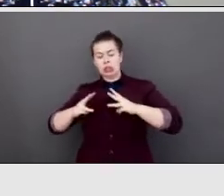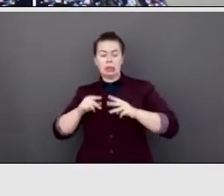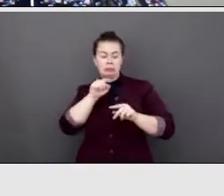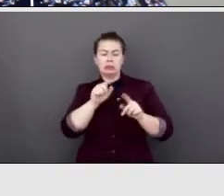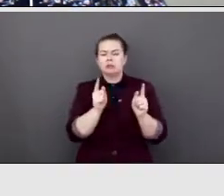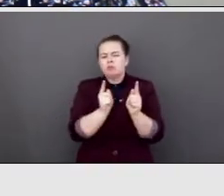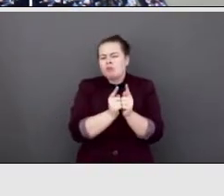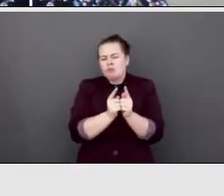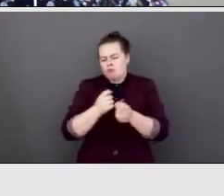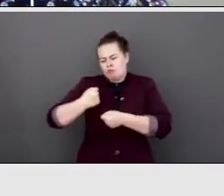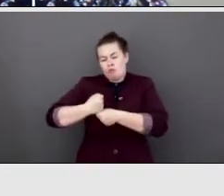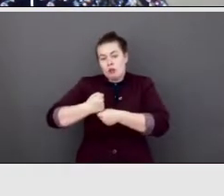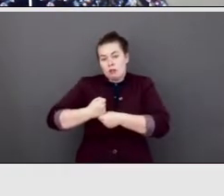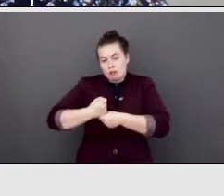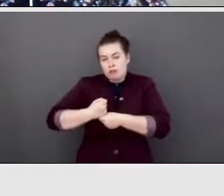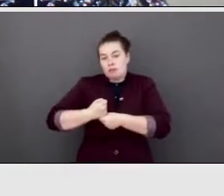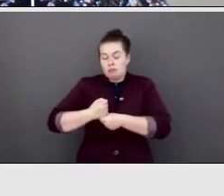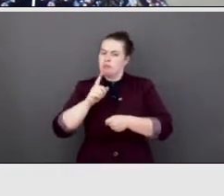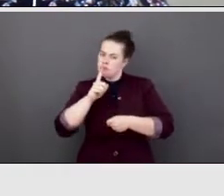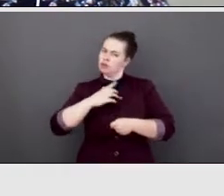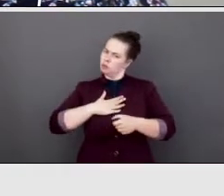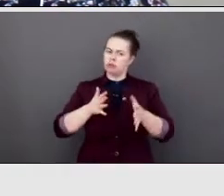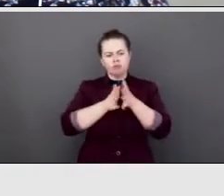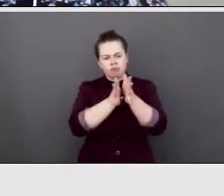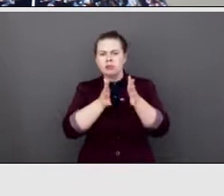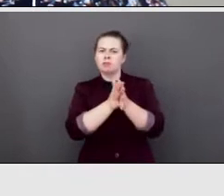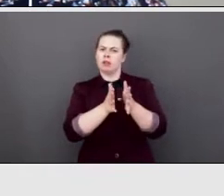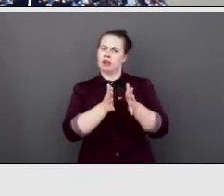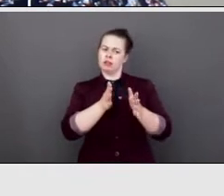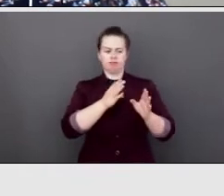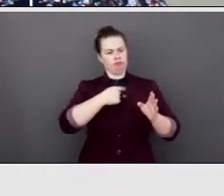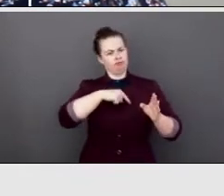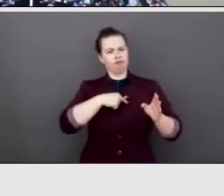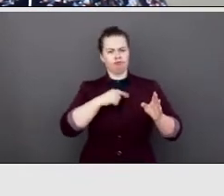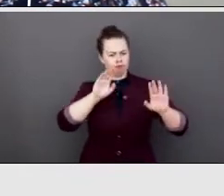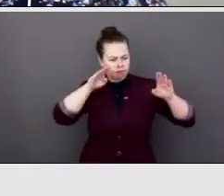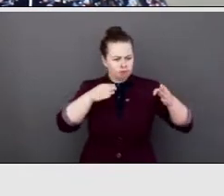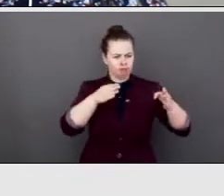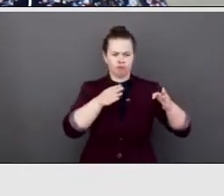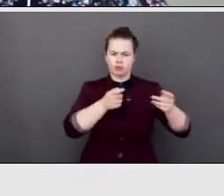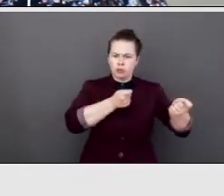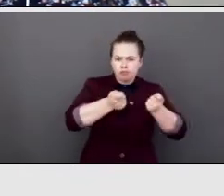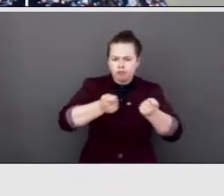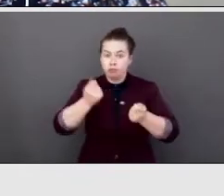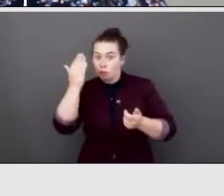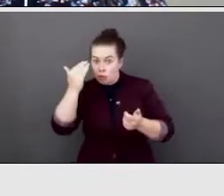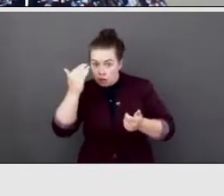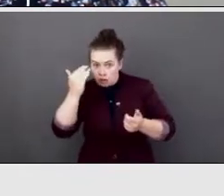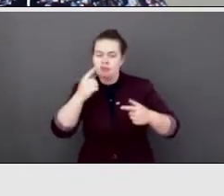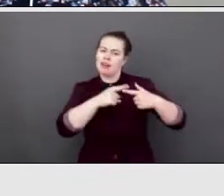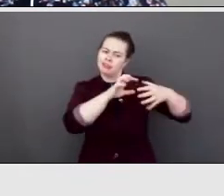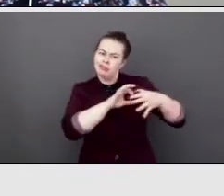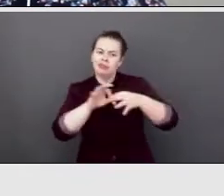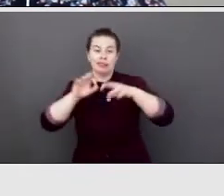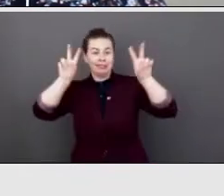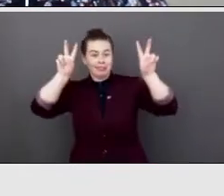start talking about governance, I will give you an overview of the part of our work that is relevant to governance, as well as to the topic